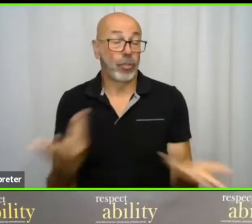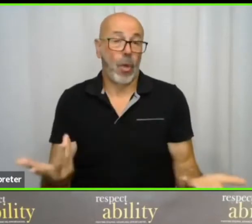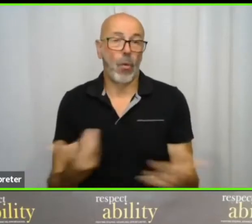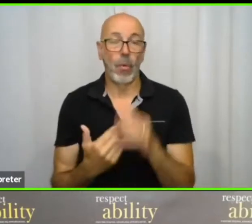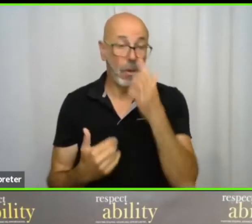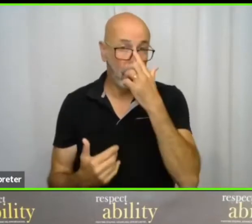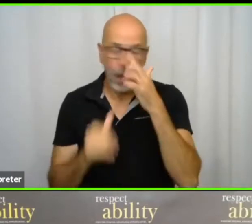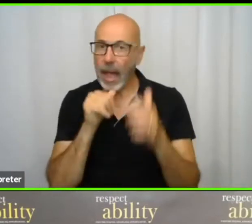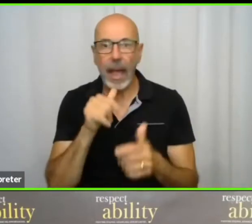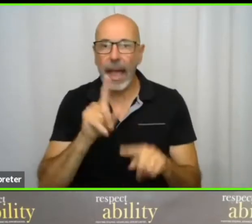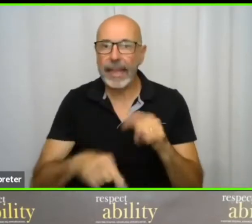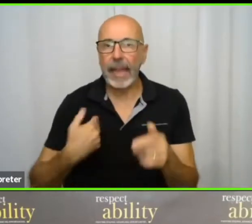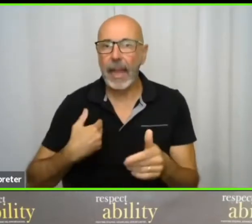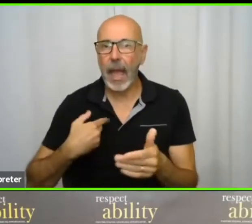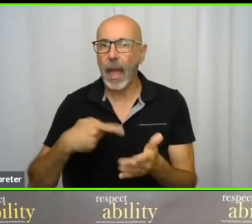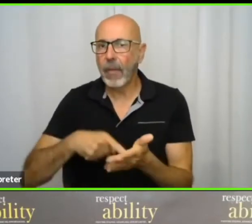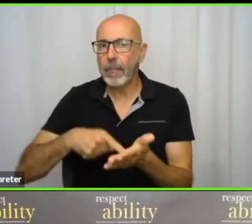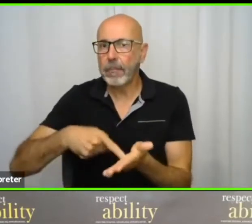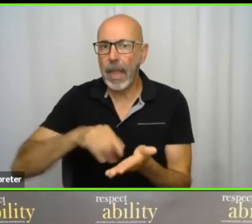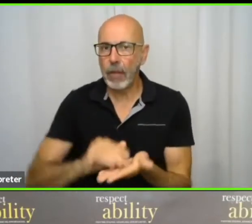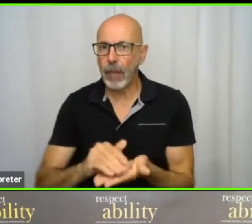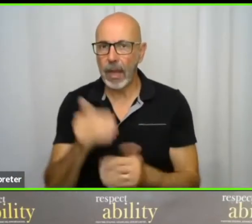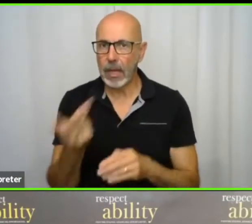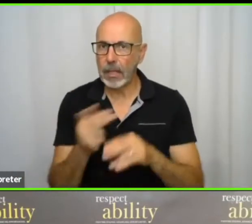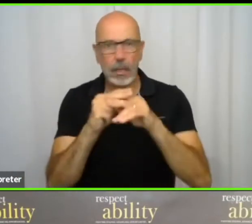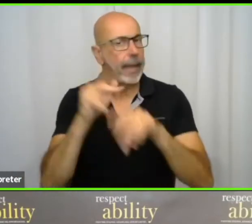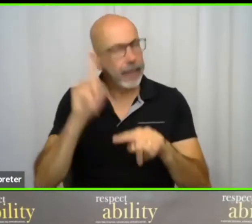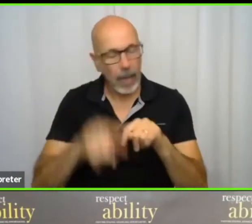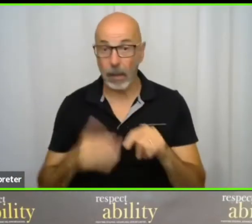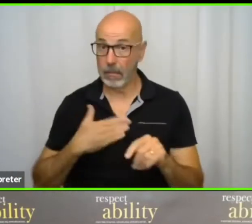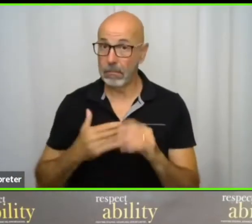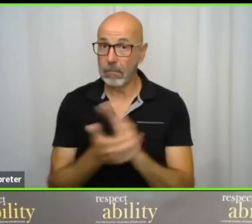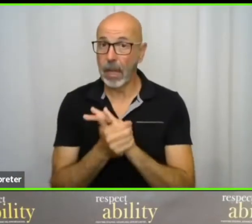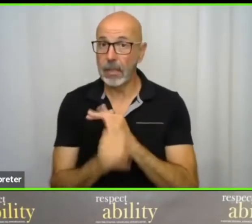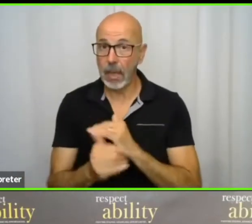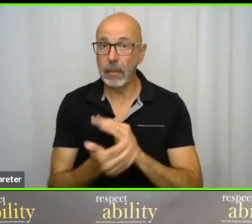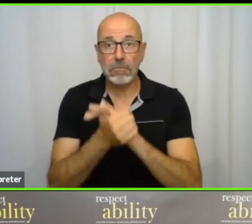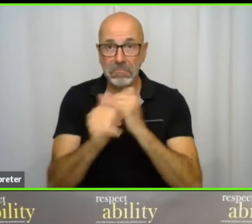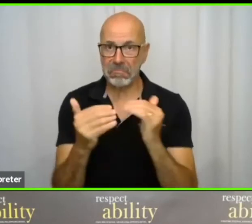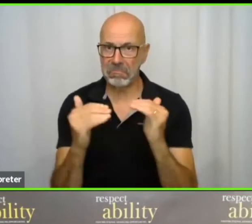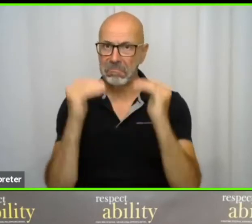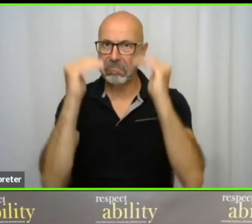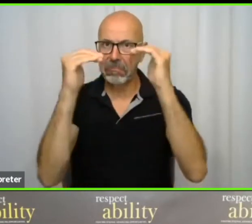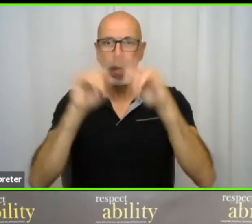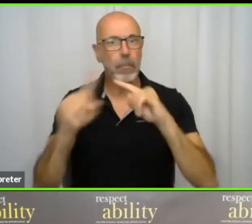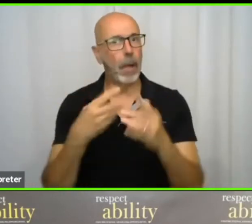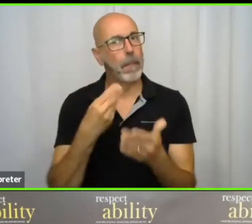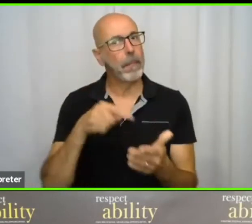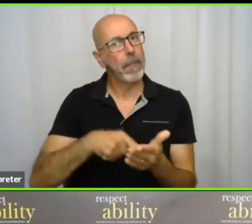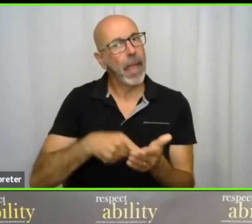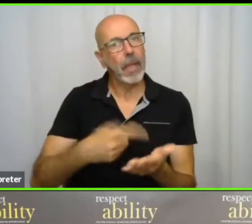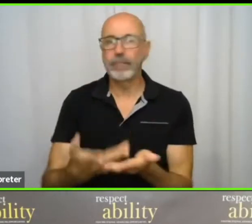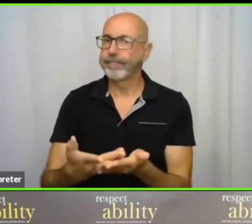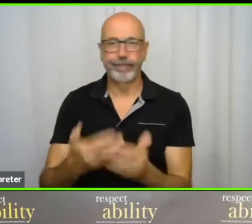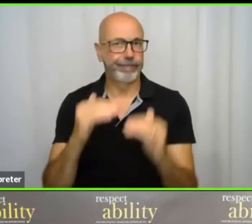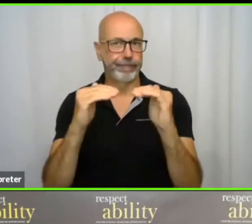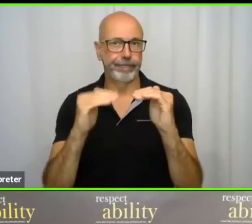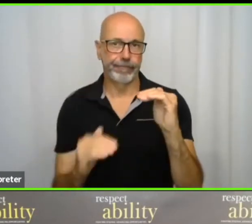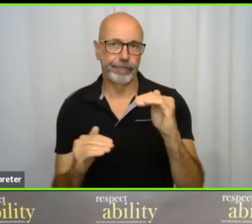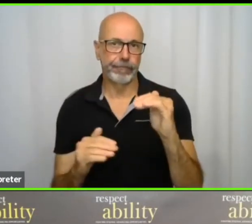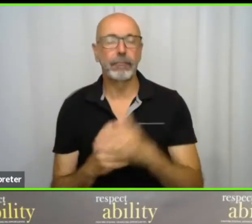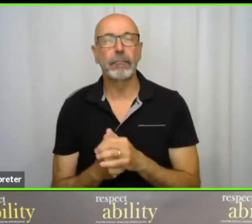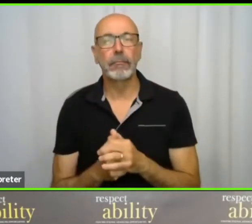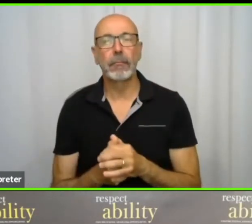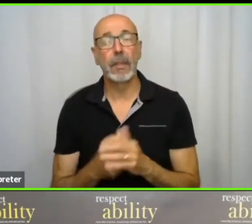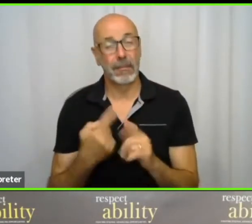pay raise, even though my skills and talents have increased over the last 9 years. 8 or 9